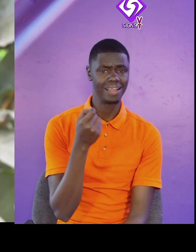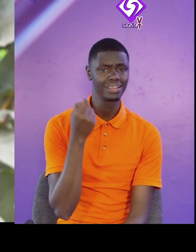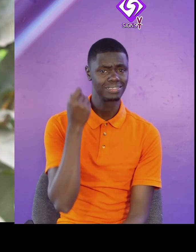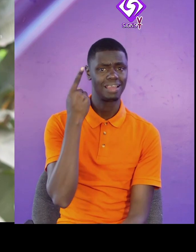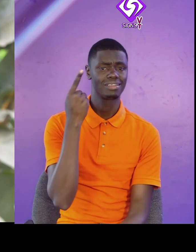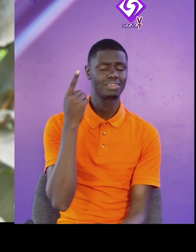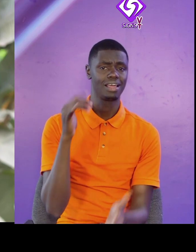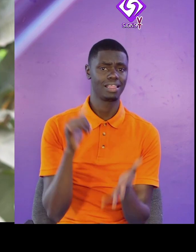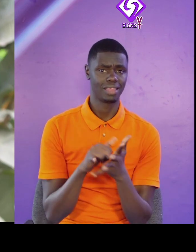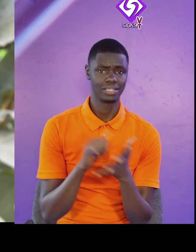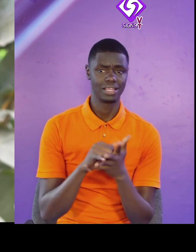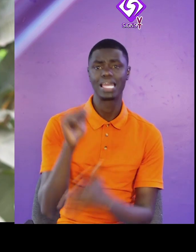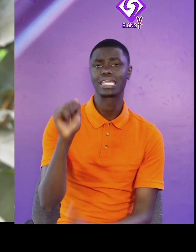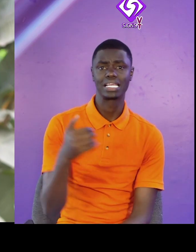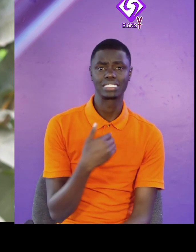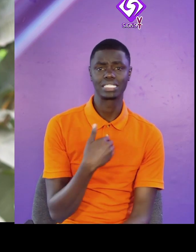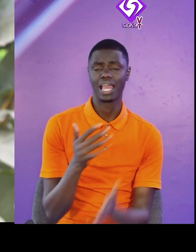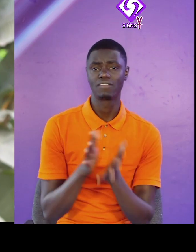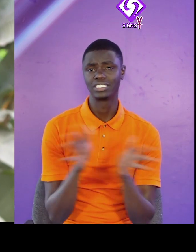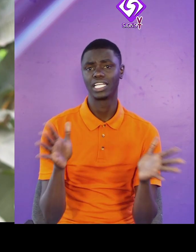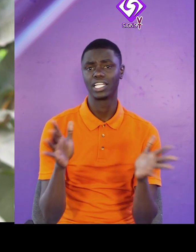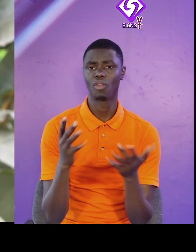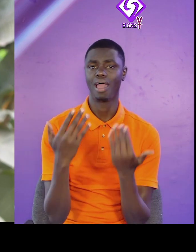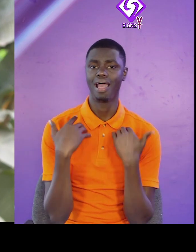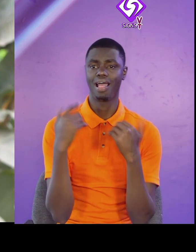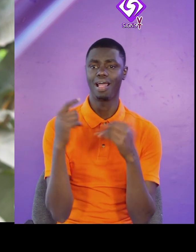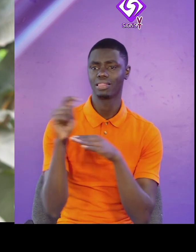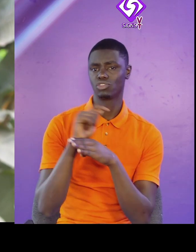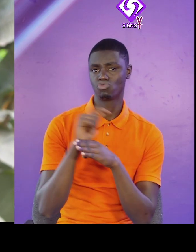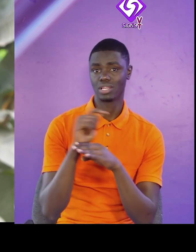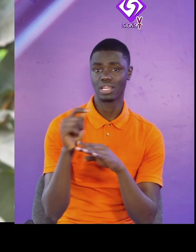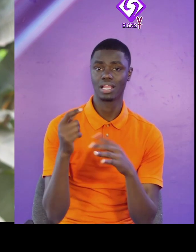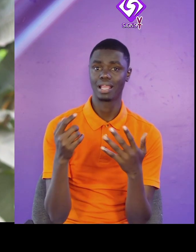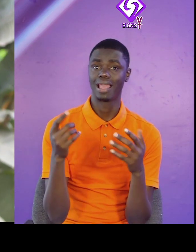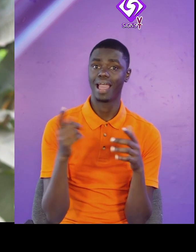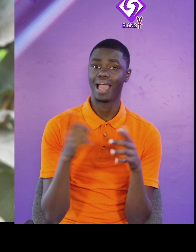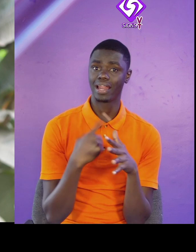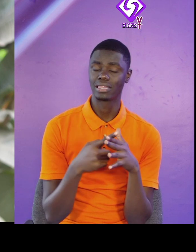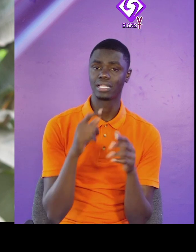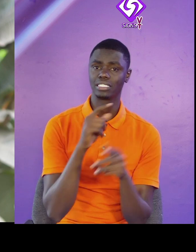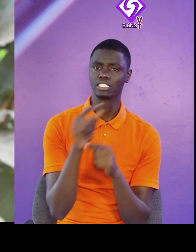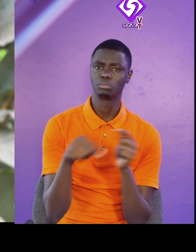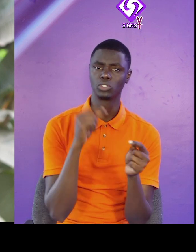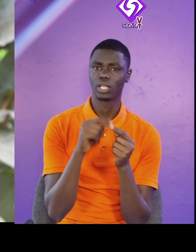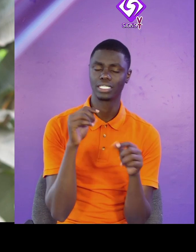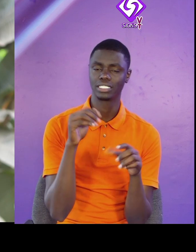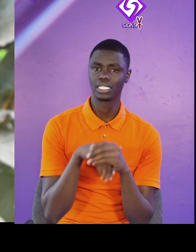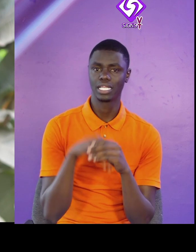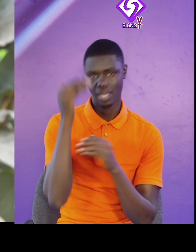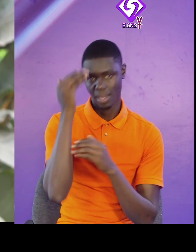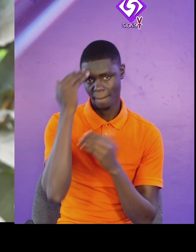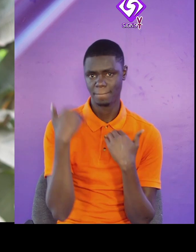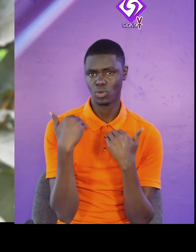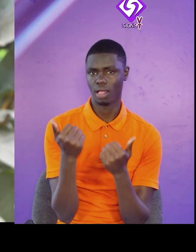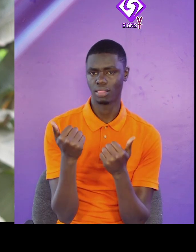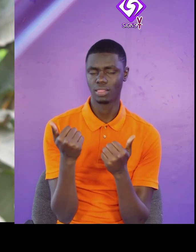they have general health training first and then specialize in mental health. So we